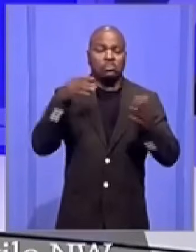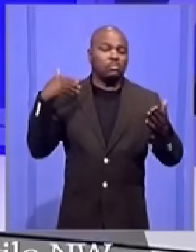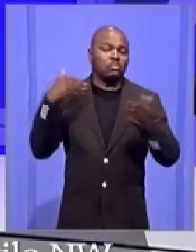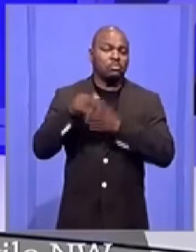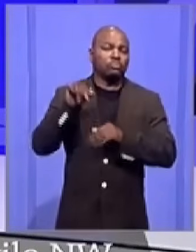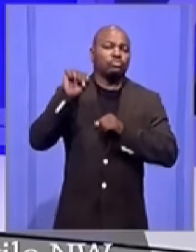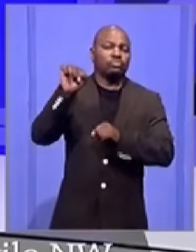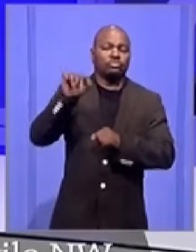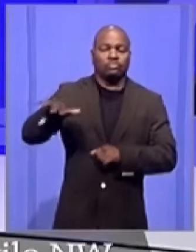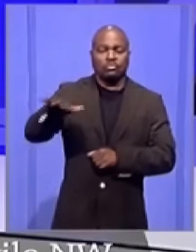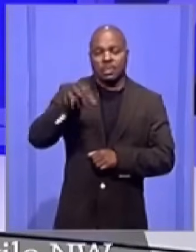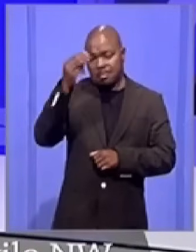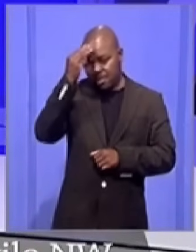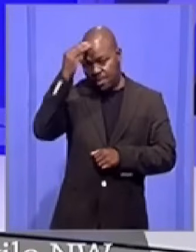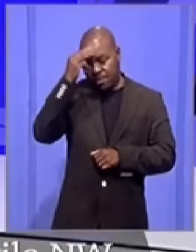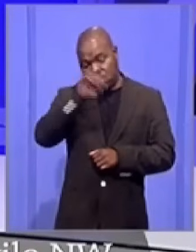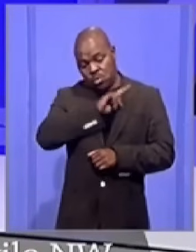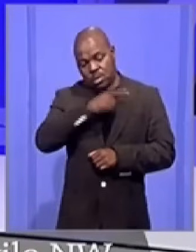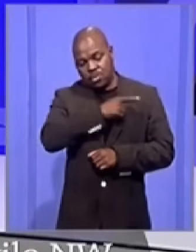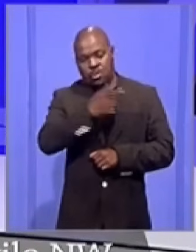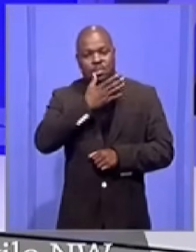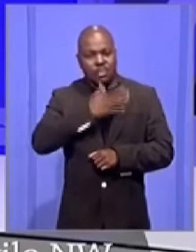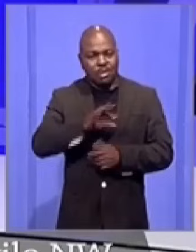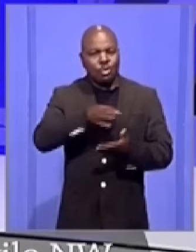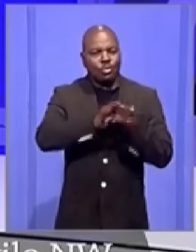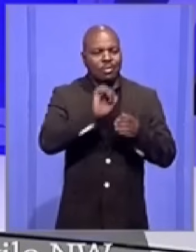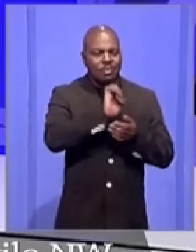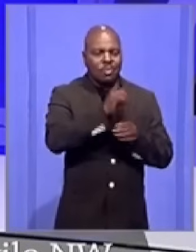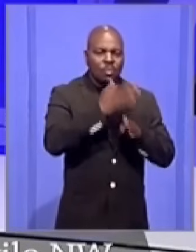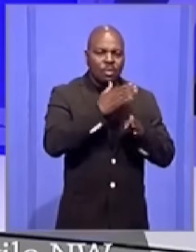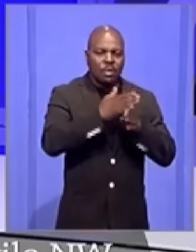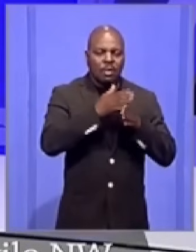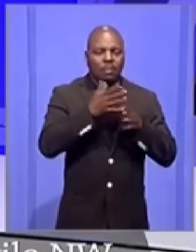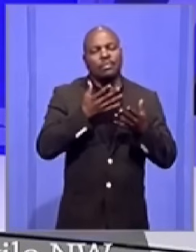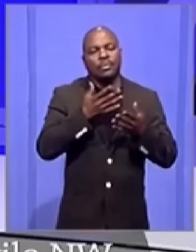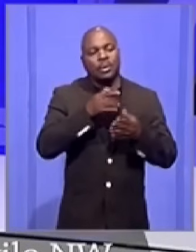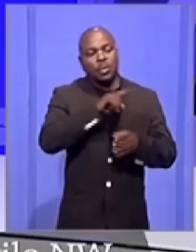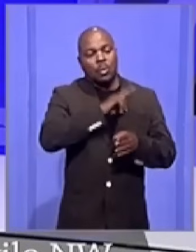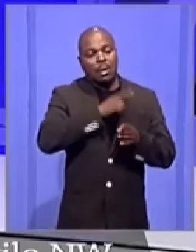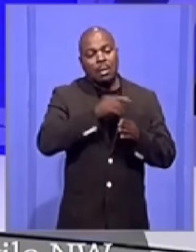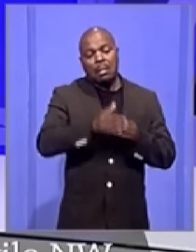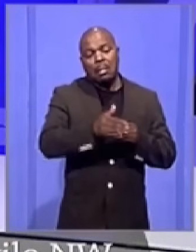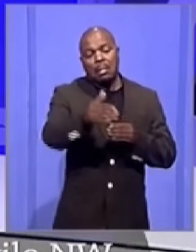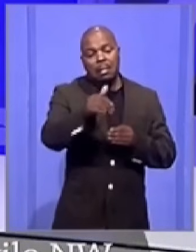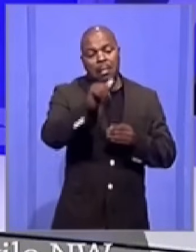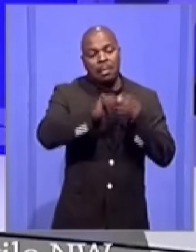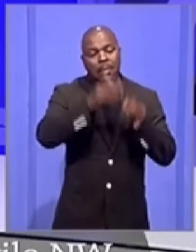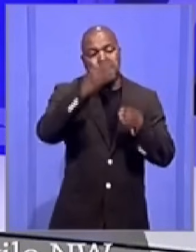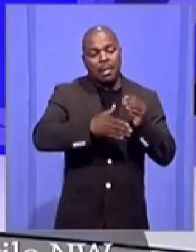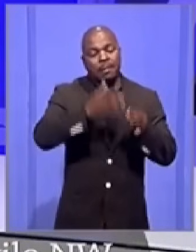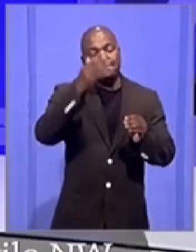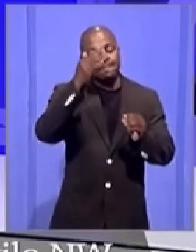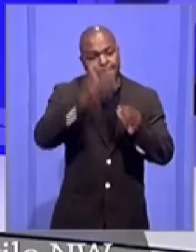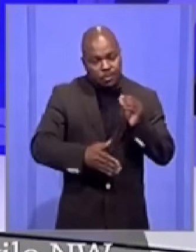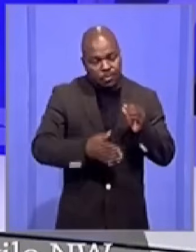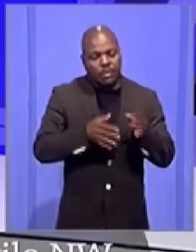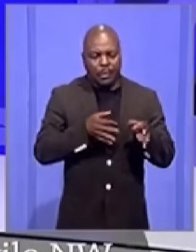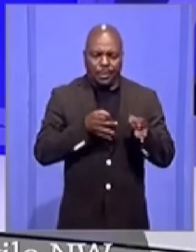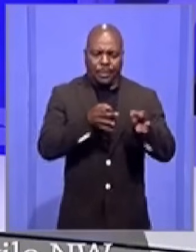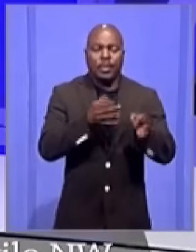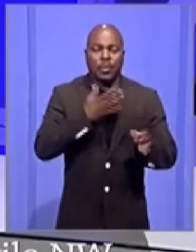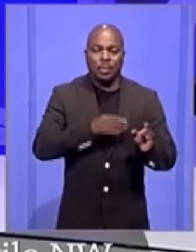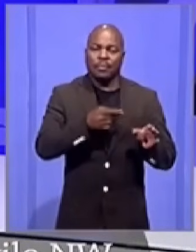ka Mahikeng e le ge ba nyaka gore dikontraka tša bona tša mošomo tšeo di fihlago mafelelong a kgwedi eo e tlago di